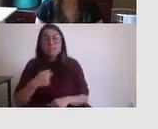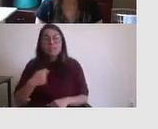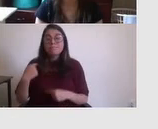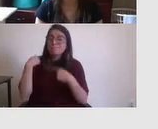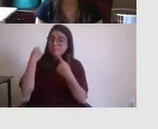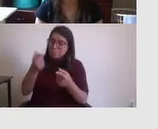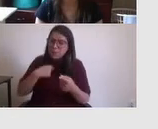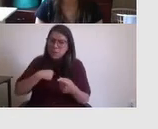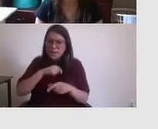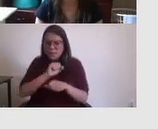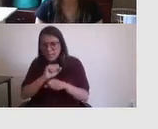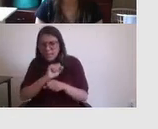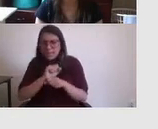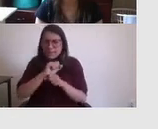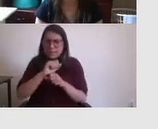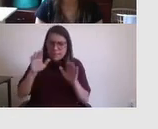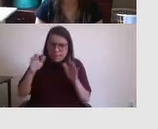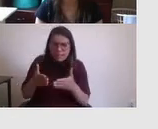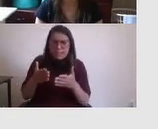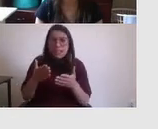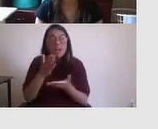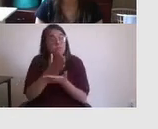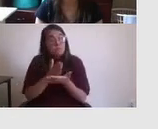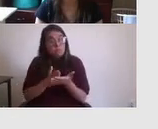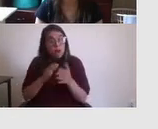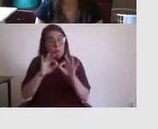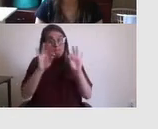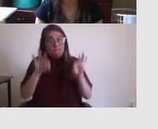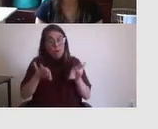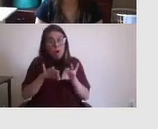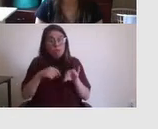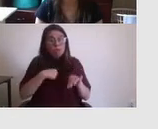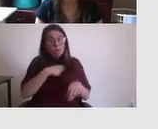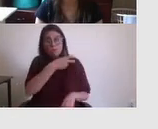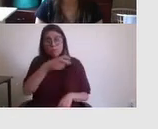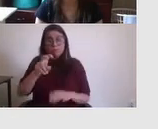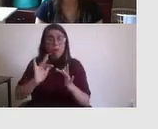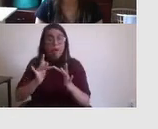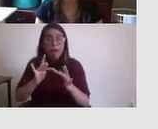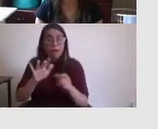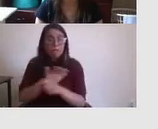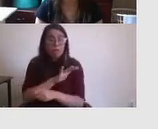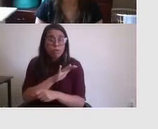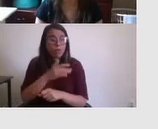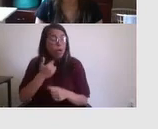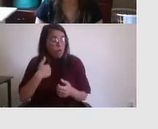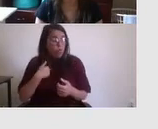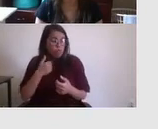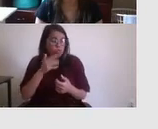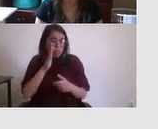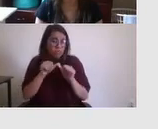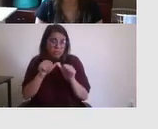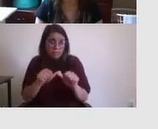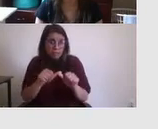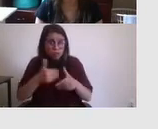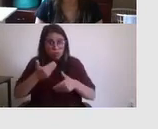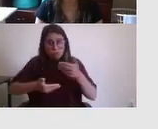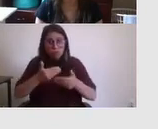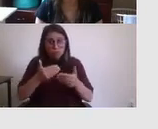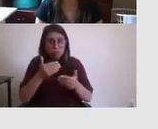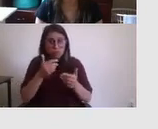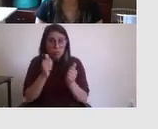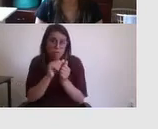period of time and have put several forms online and will continue to work at putting others online. As you might